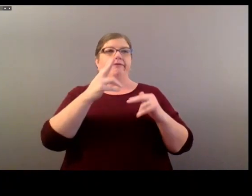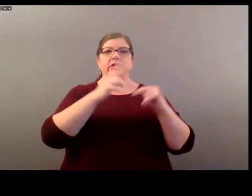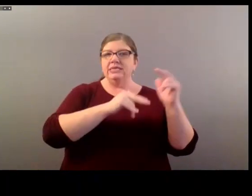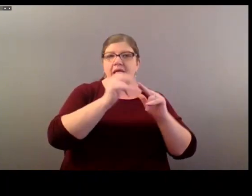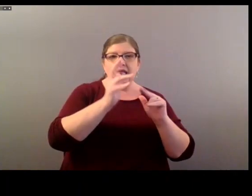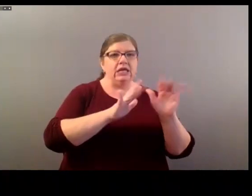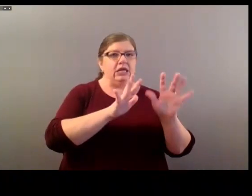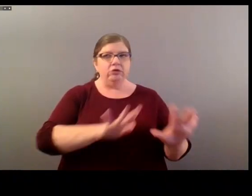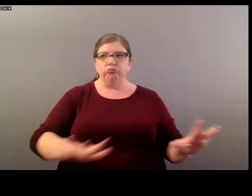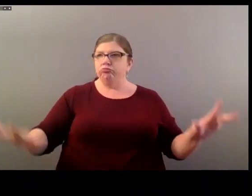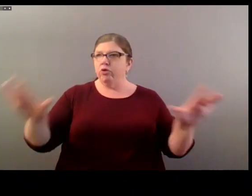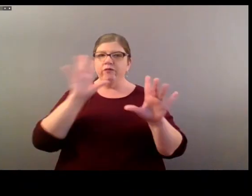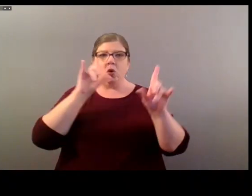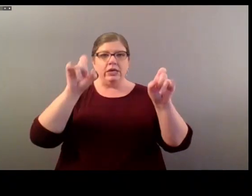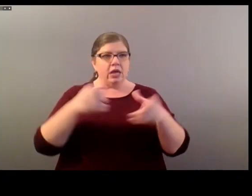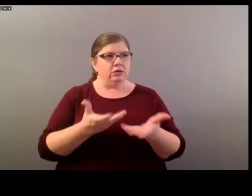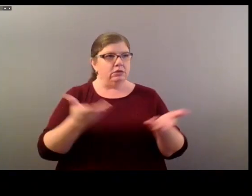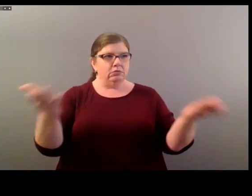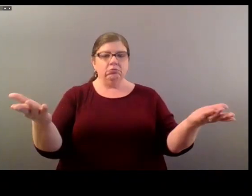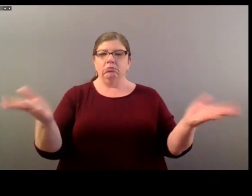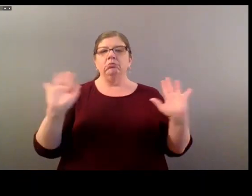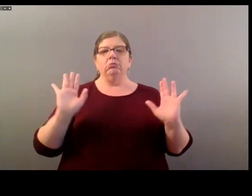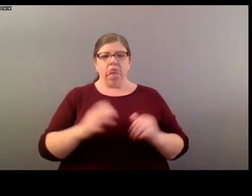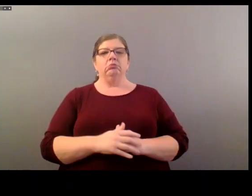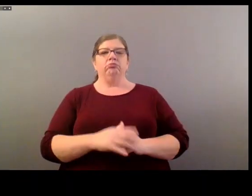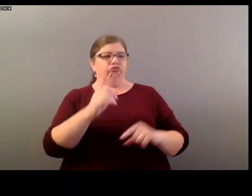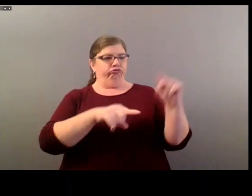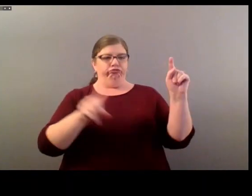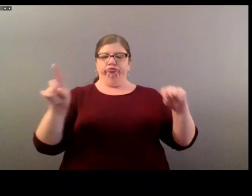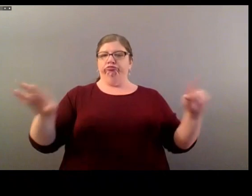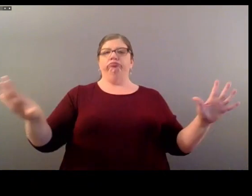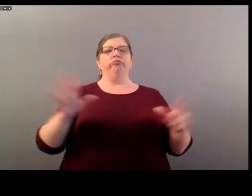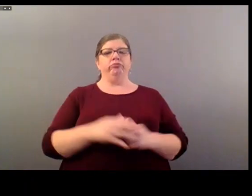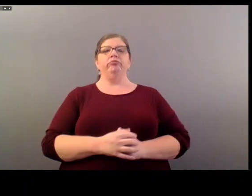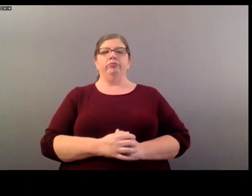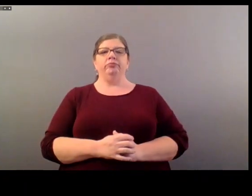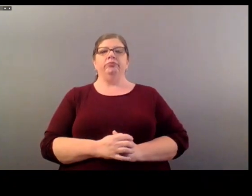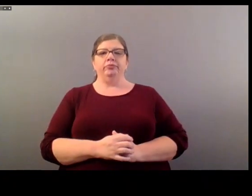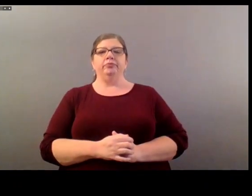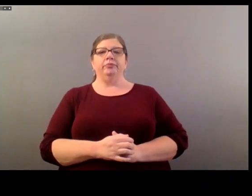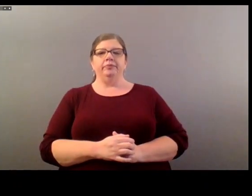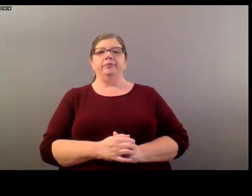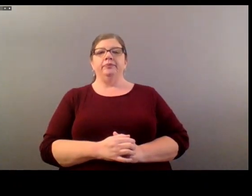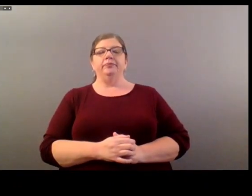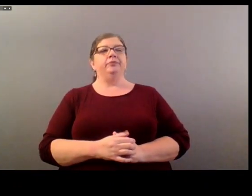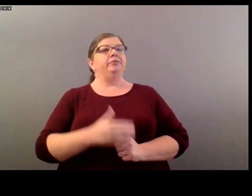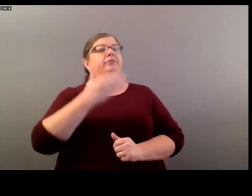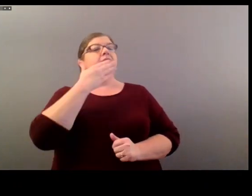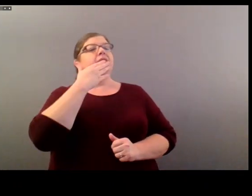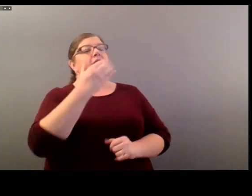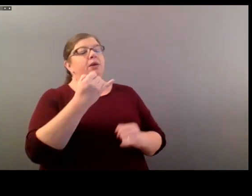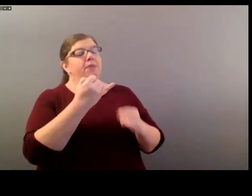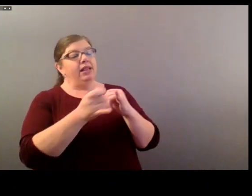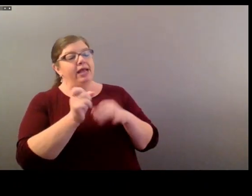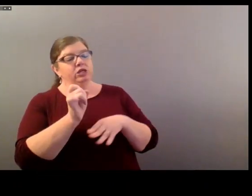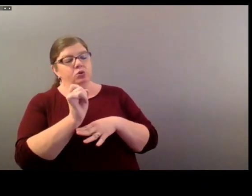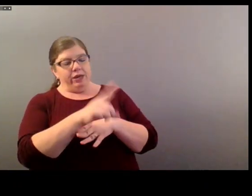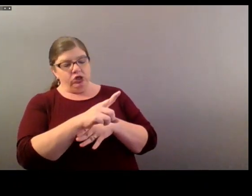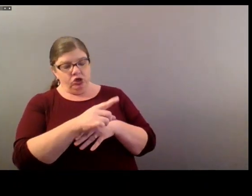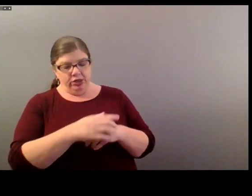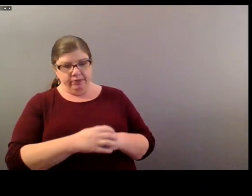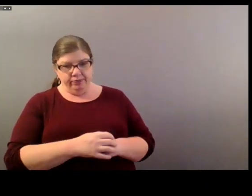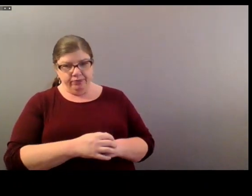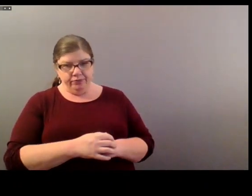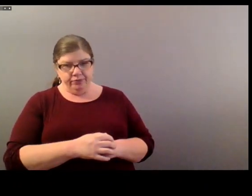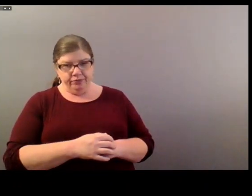of testing that we're offering throughout our county. Thank you. My last question is, you